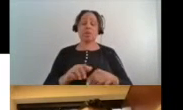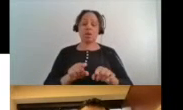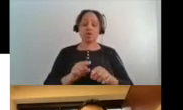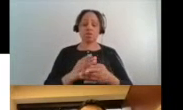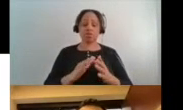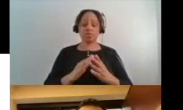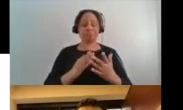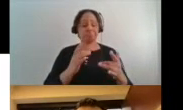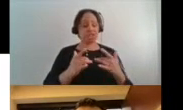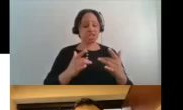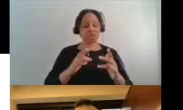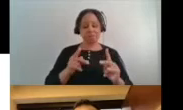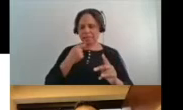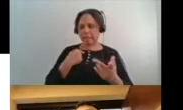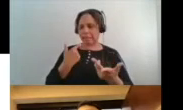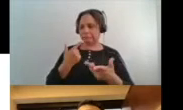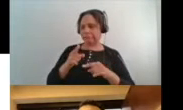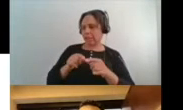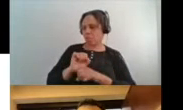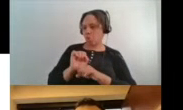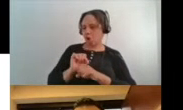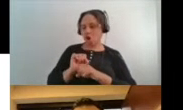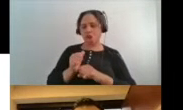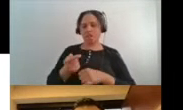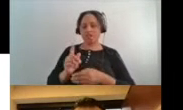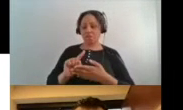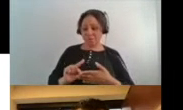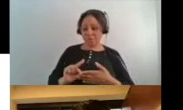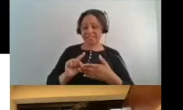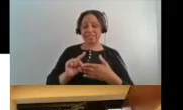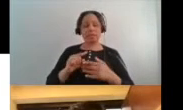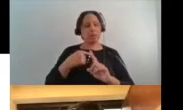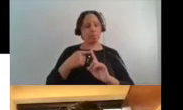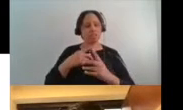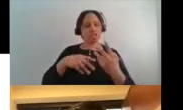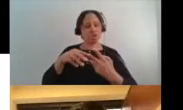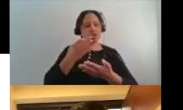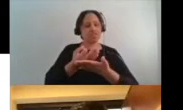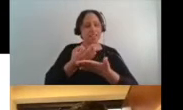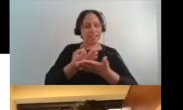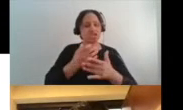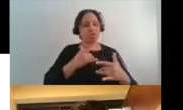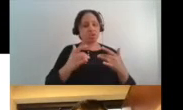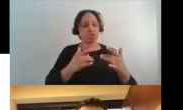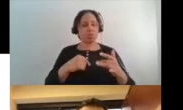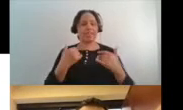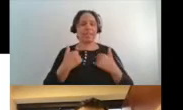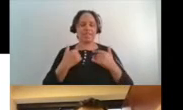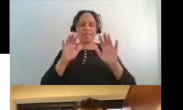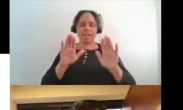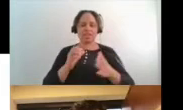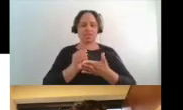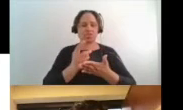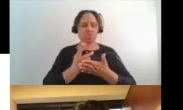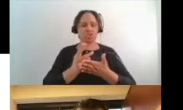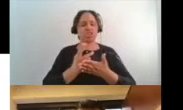of work for a few weeks, and all types of financial and social kind of concerns. We have excellent social workers who work with us to help you through this